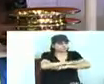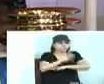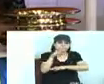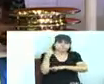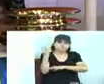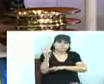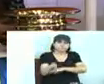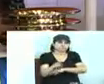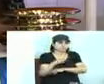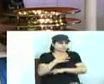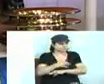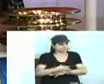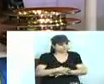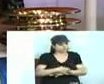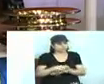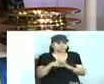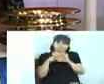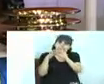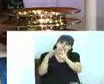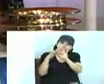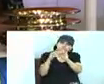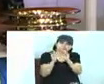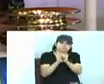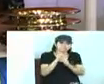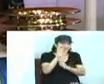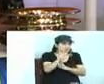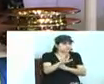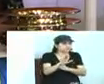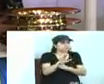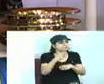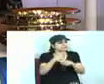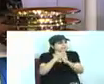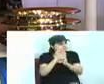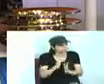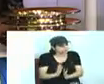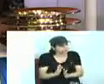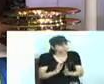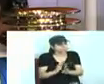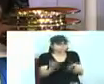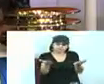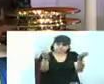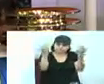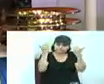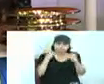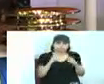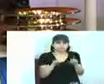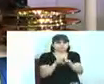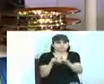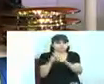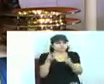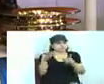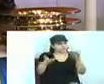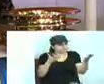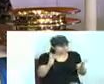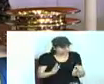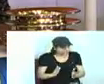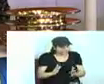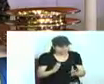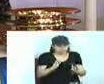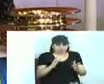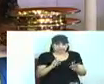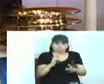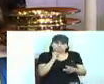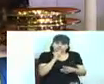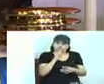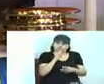to desire a closer relationship with your Creator. So come. Come as the ushers direct you, but come not because you